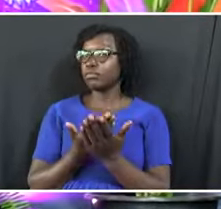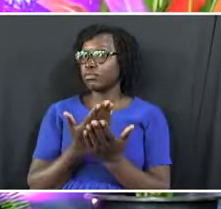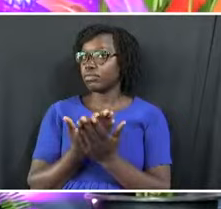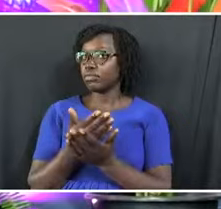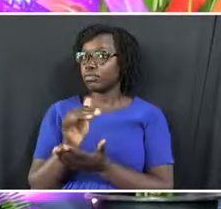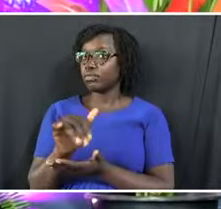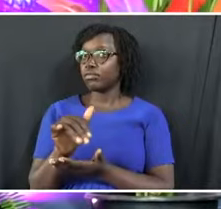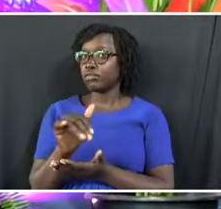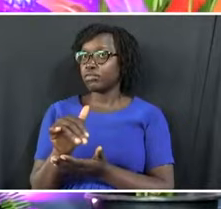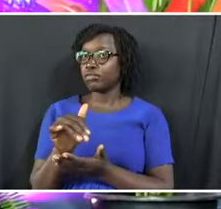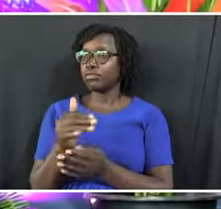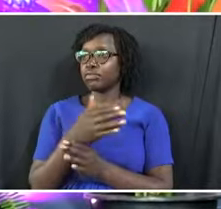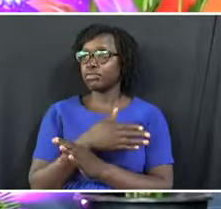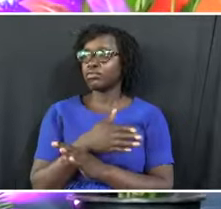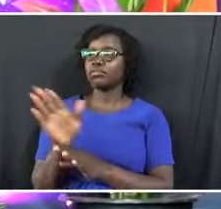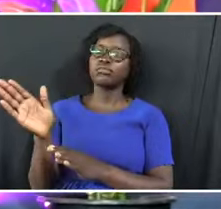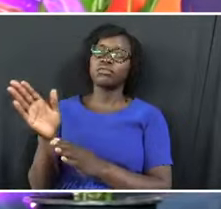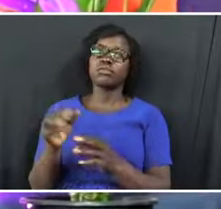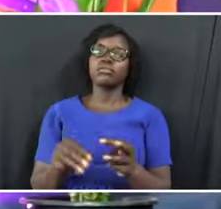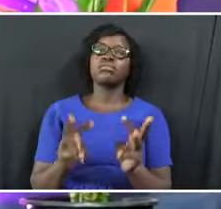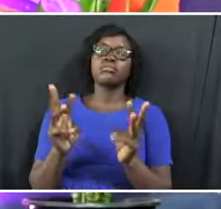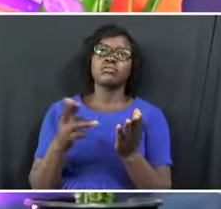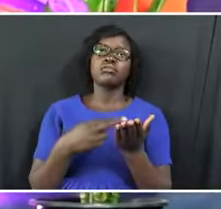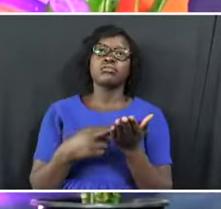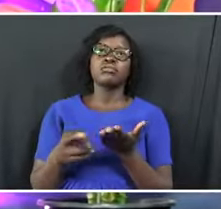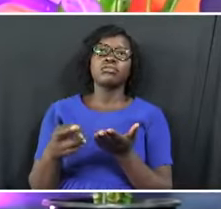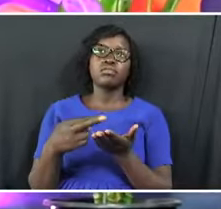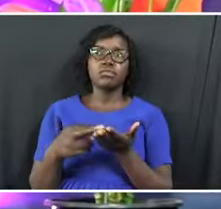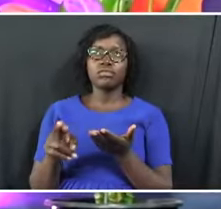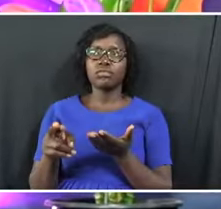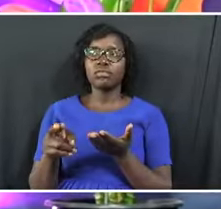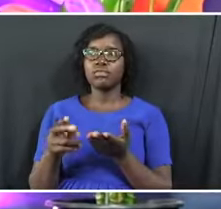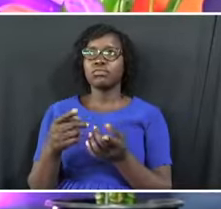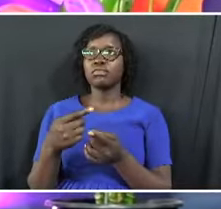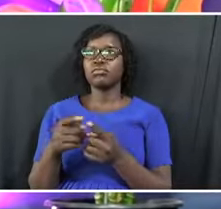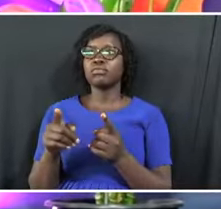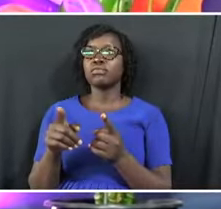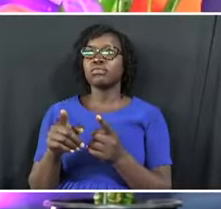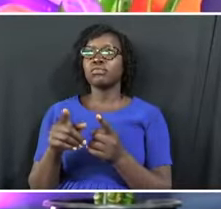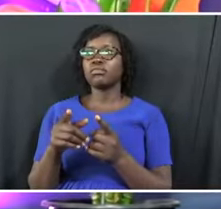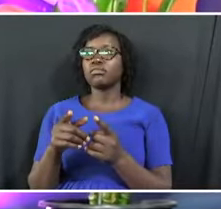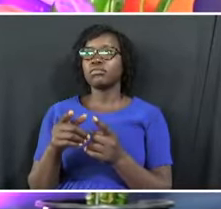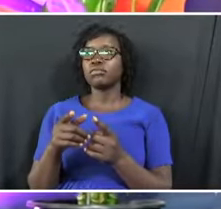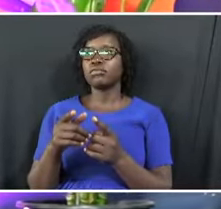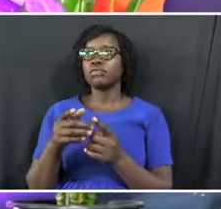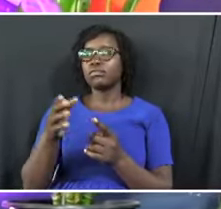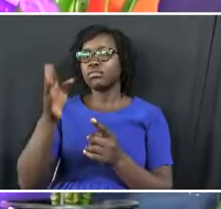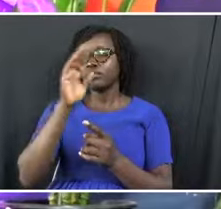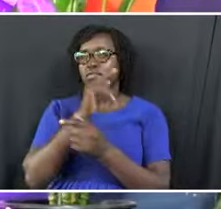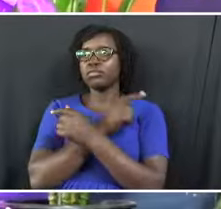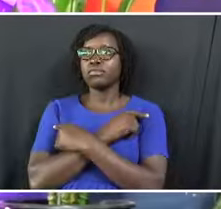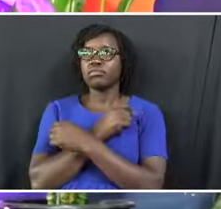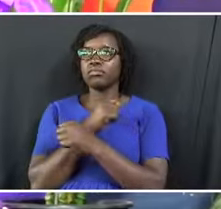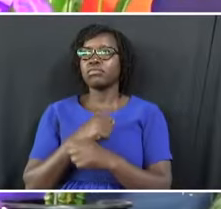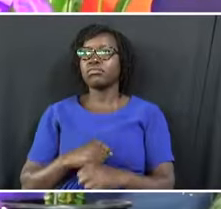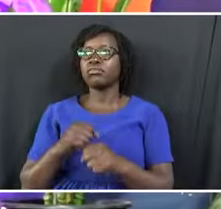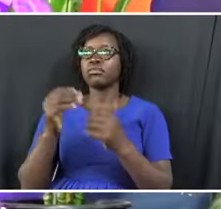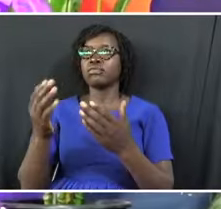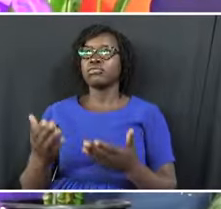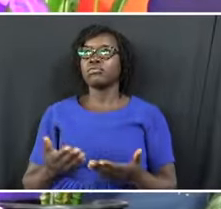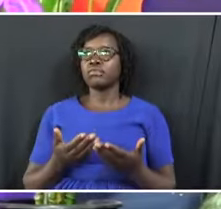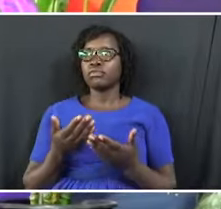we have lost the path of righteousness. But because God is love, he's able to bring us